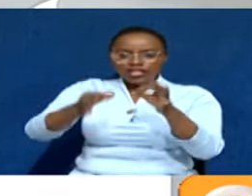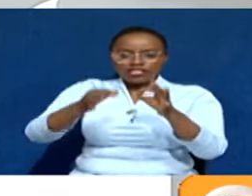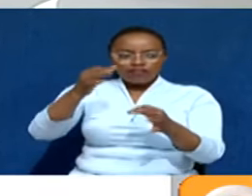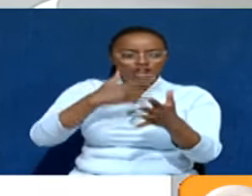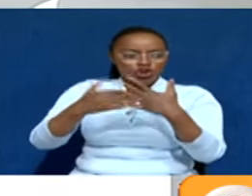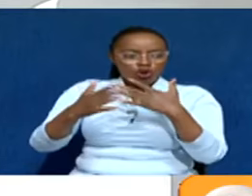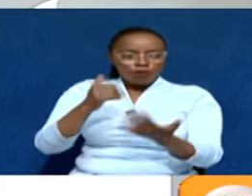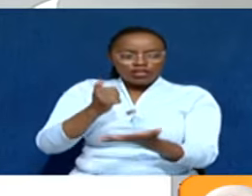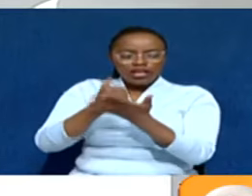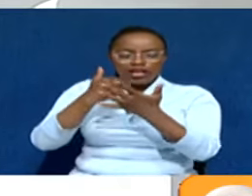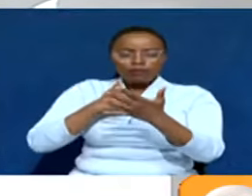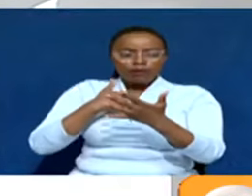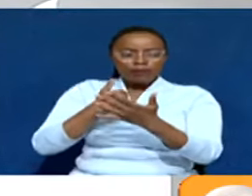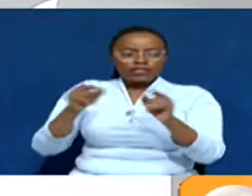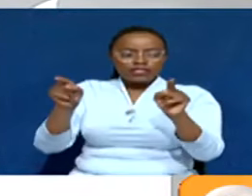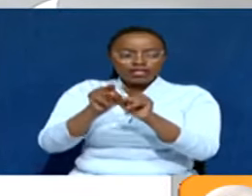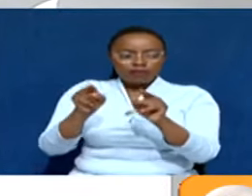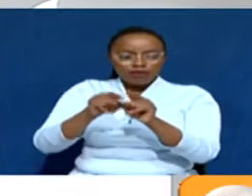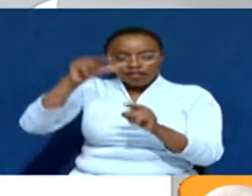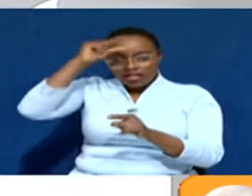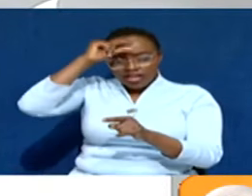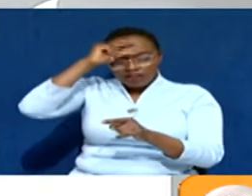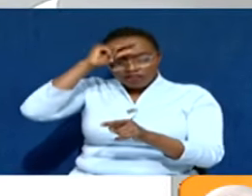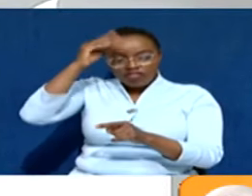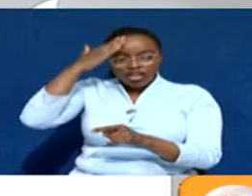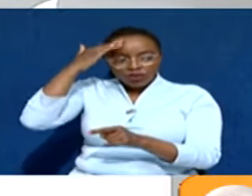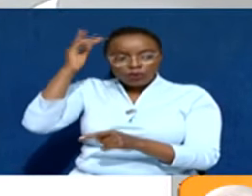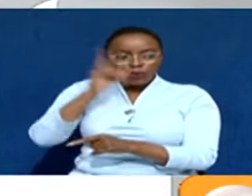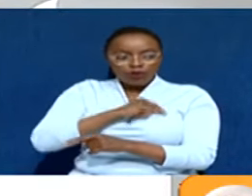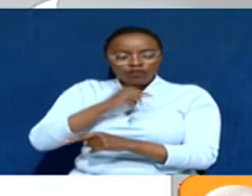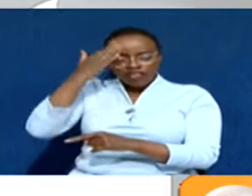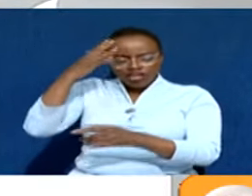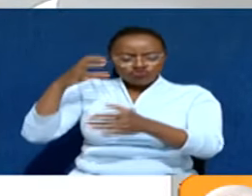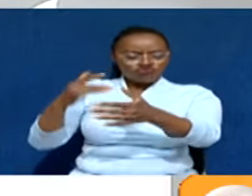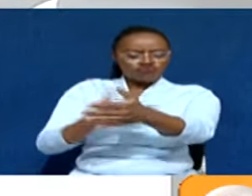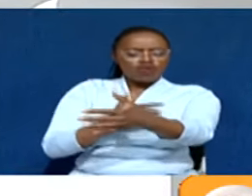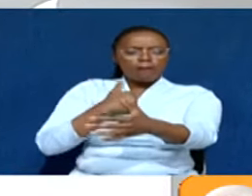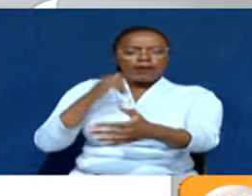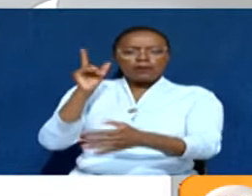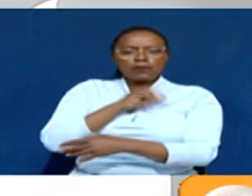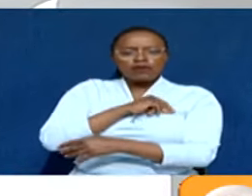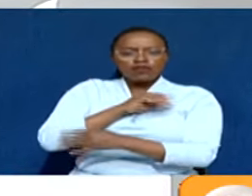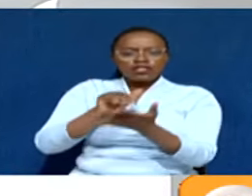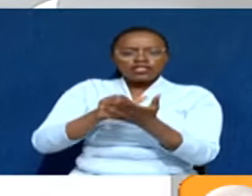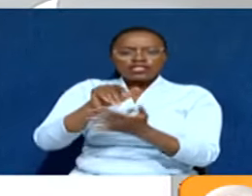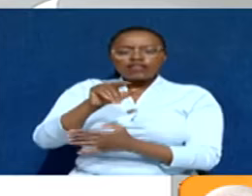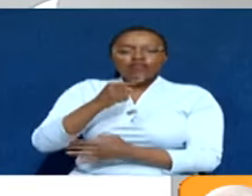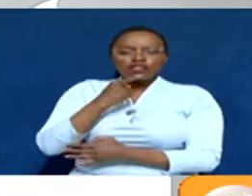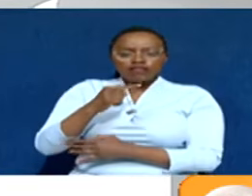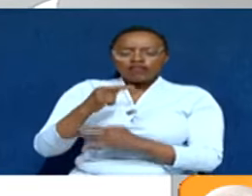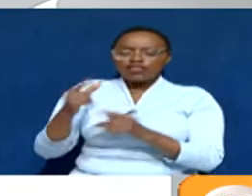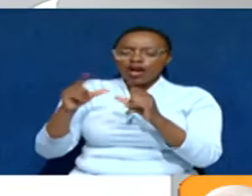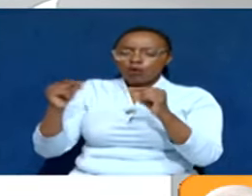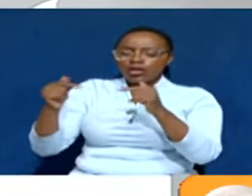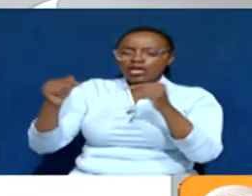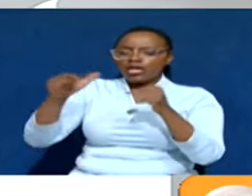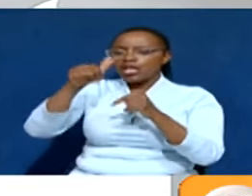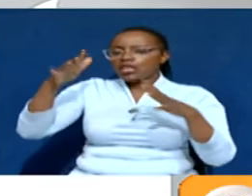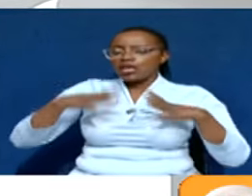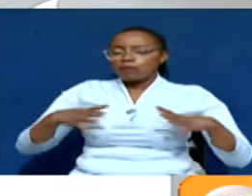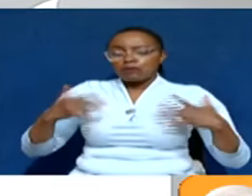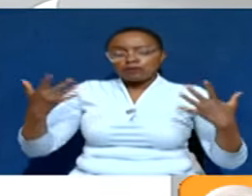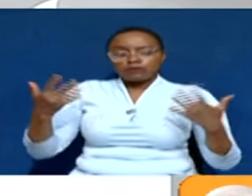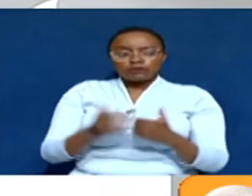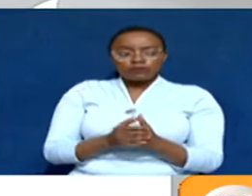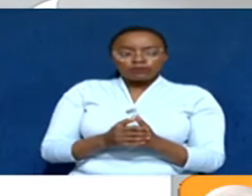And nobody helped you? Nobody. Even in government, they know. They know. Yeah, because they said it's your story. Word against wireless. Yeah, no.